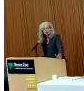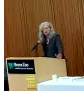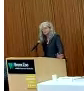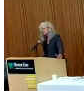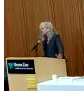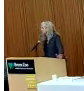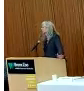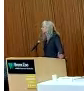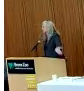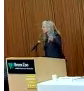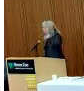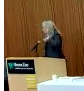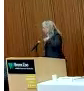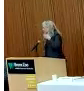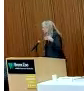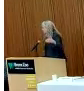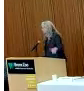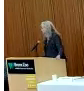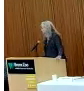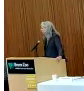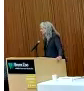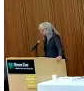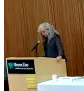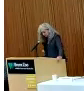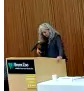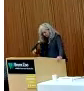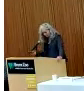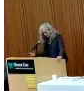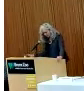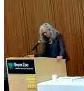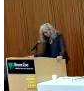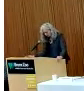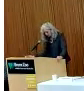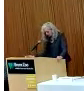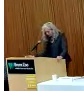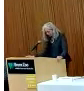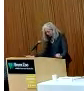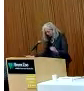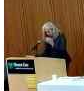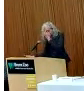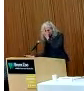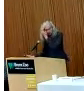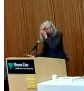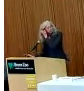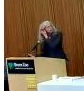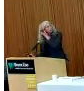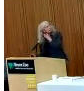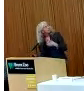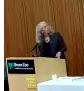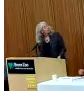disparity continues even after the Foreclosure crisis right so when we look at